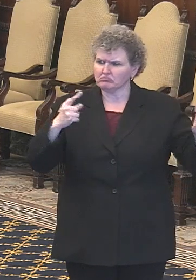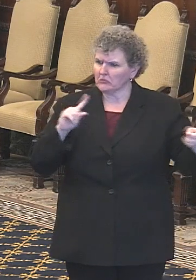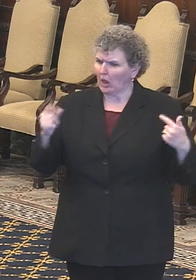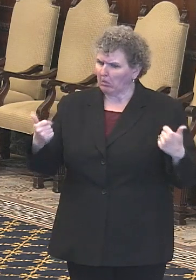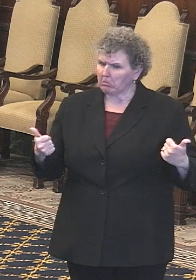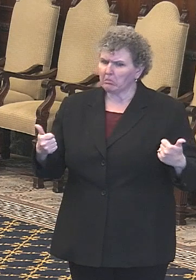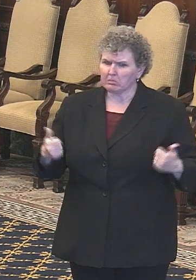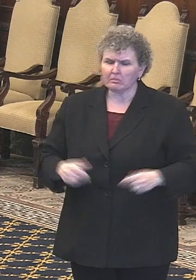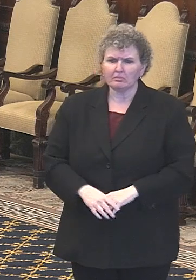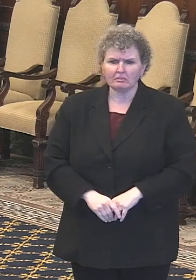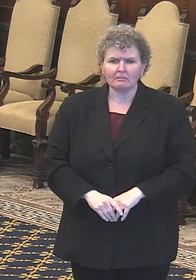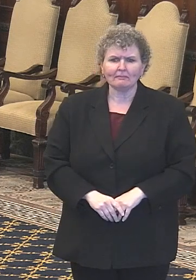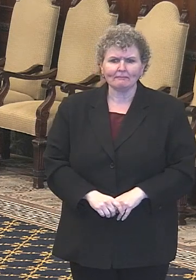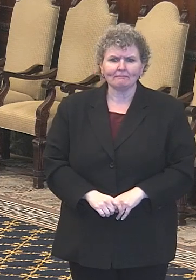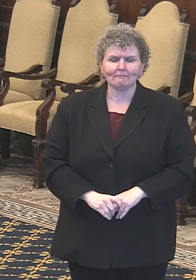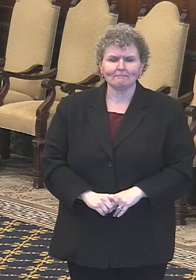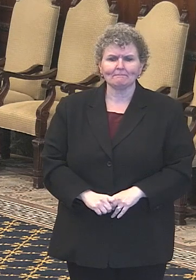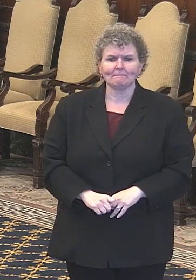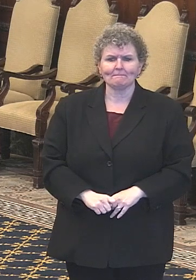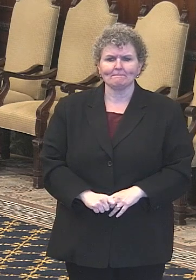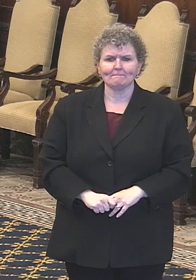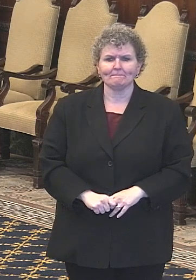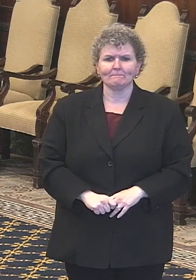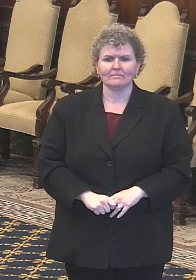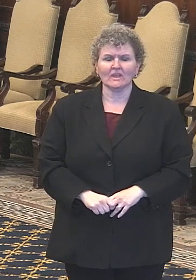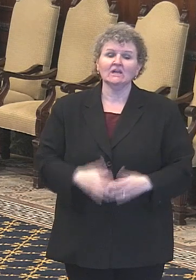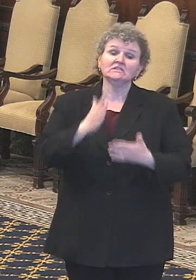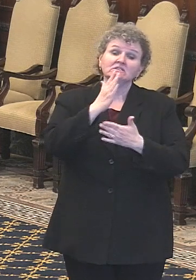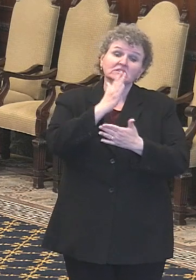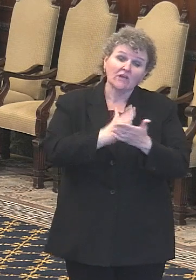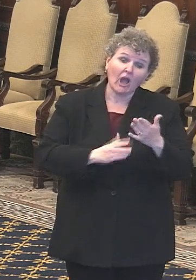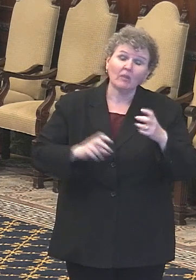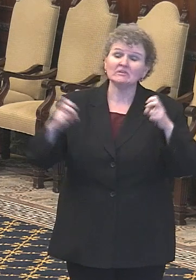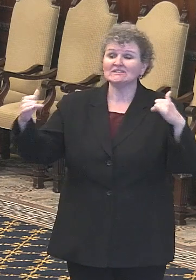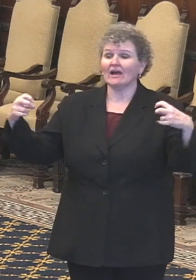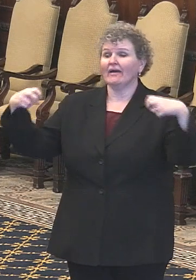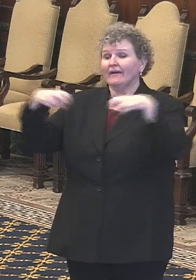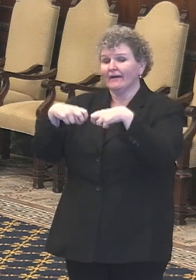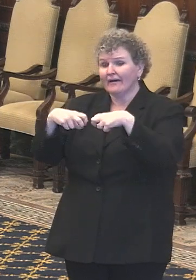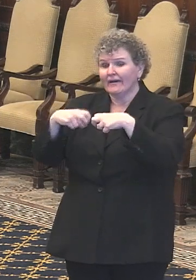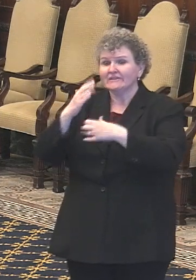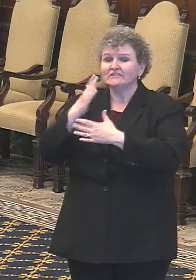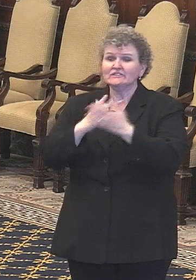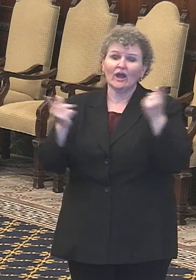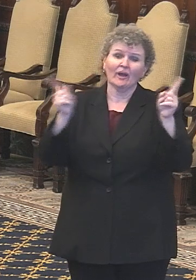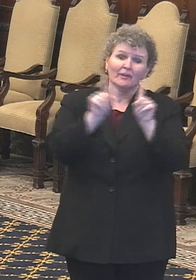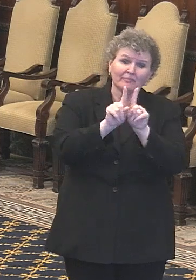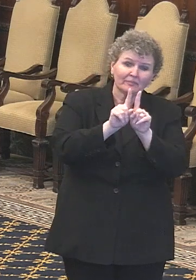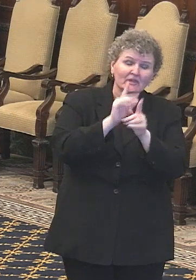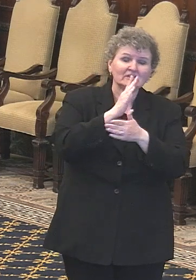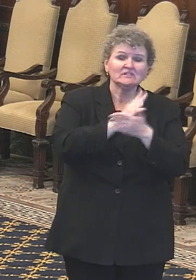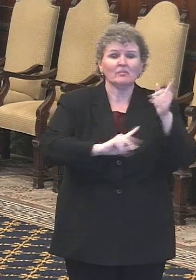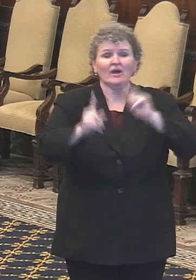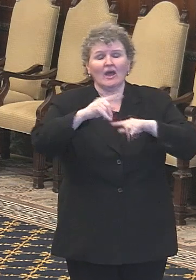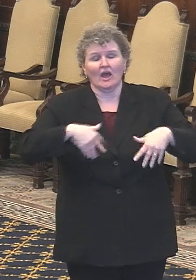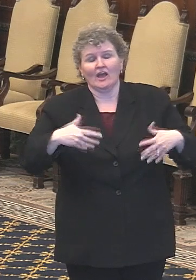organization? Yeah, we should be able to get you a number. Okay, thank you. And Layla, if you could email us at